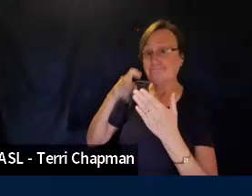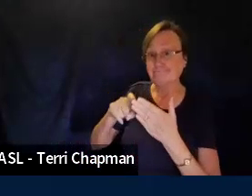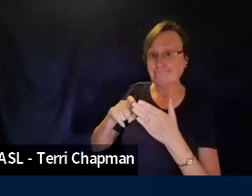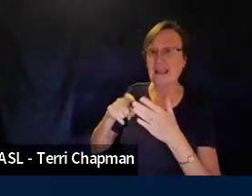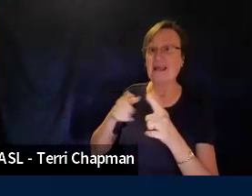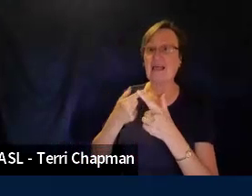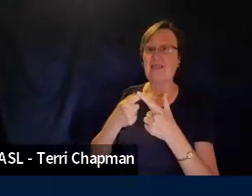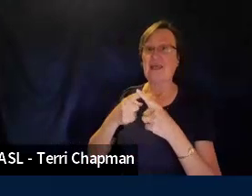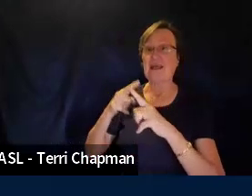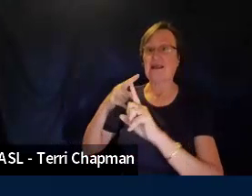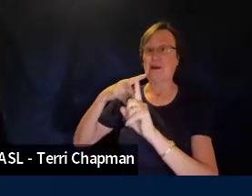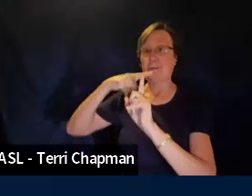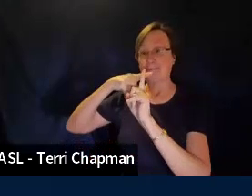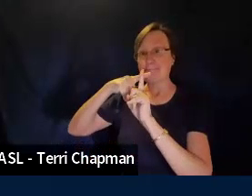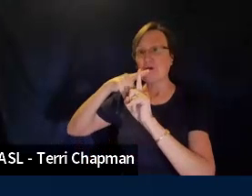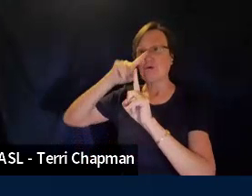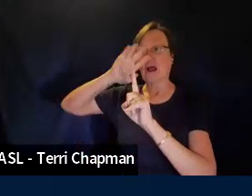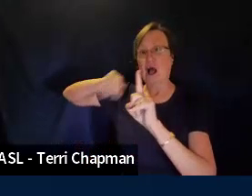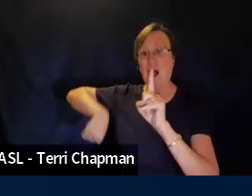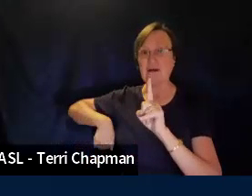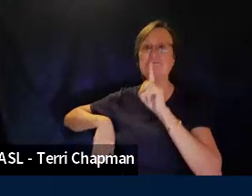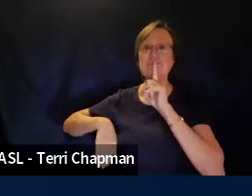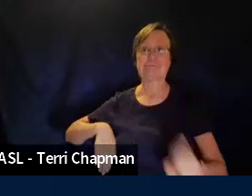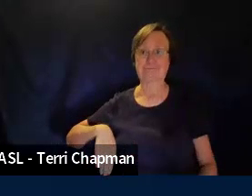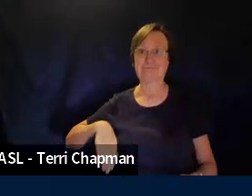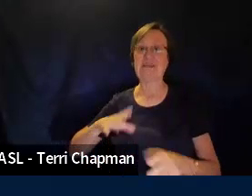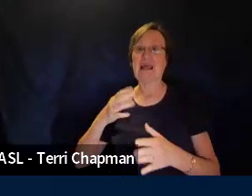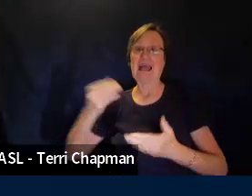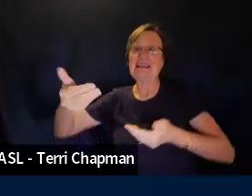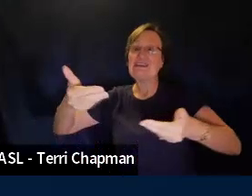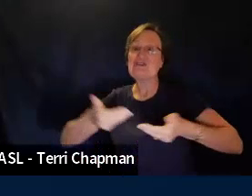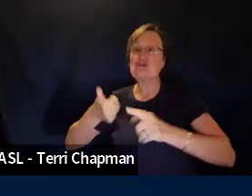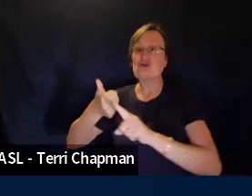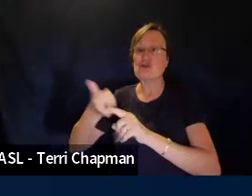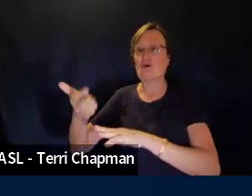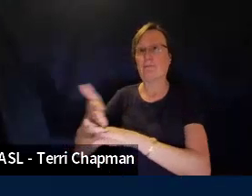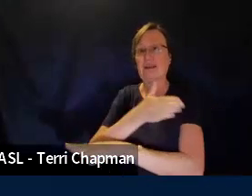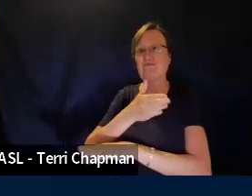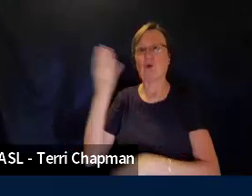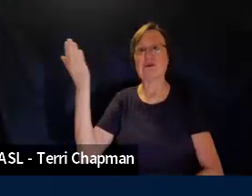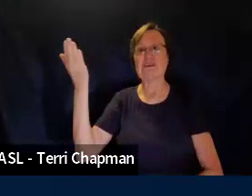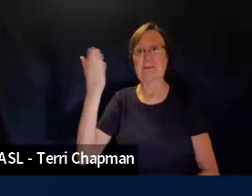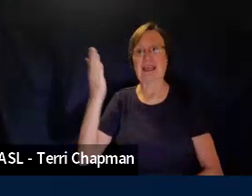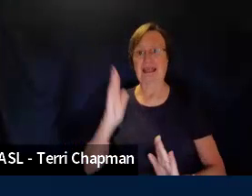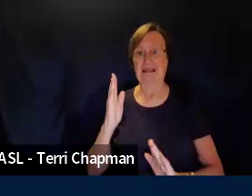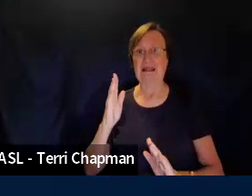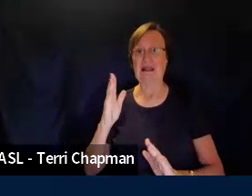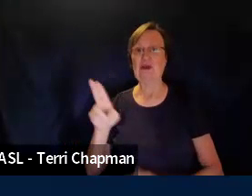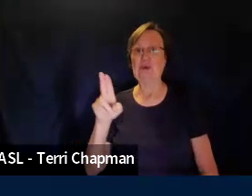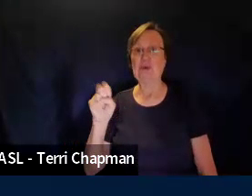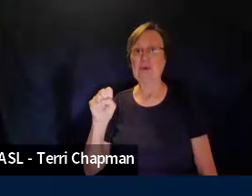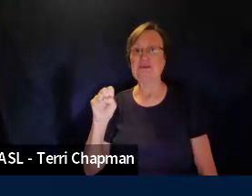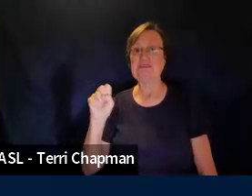yourself and introduce yourself before speaking. So US Access Board